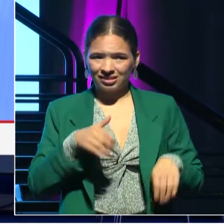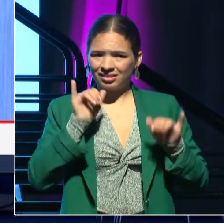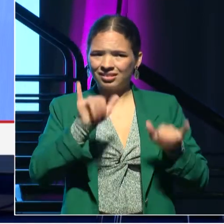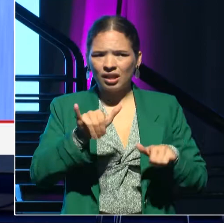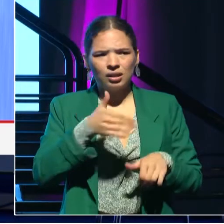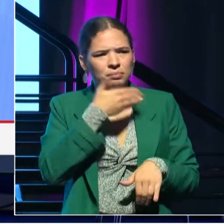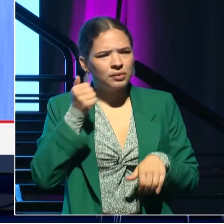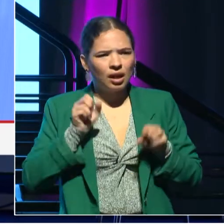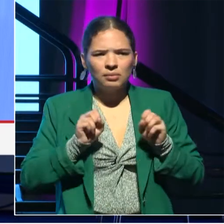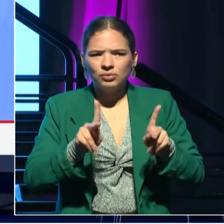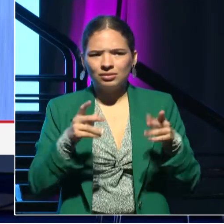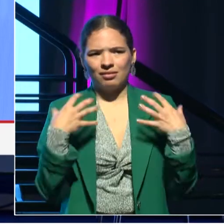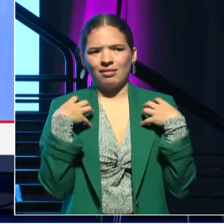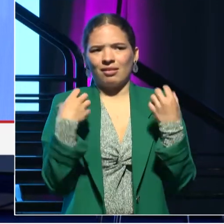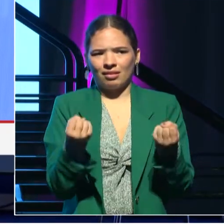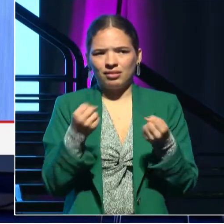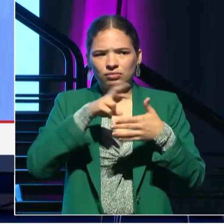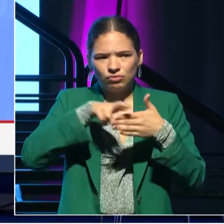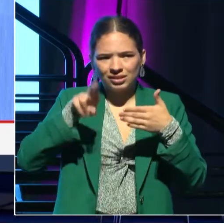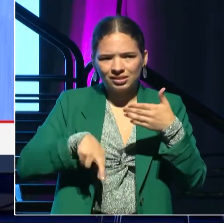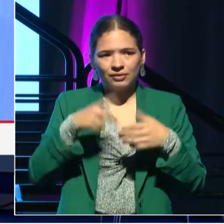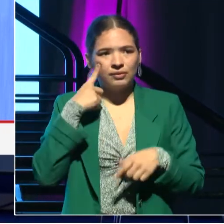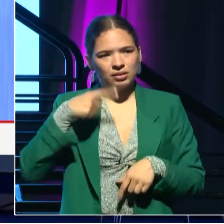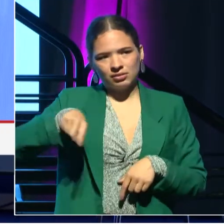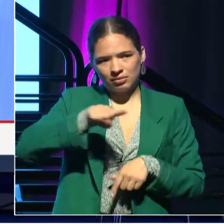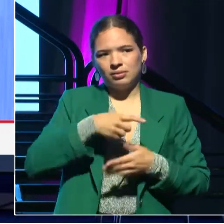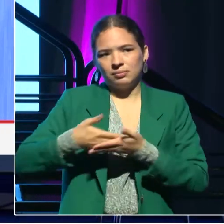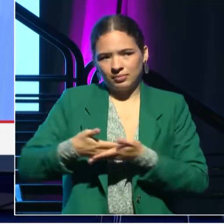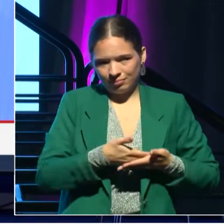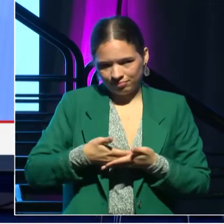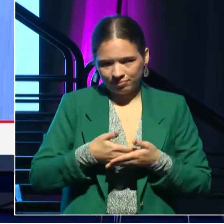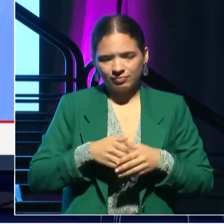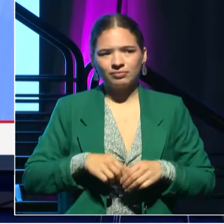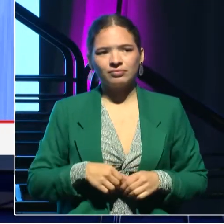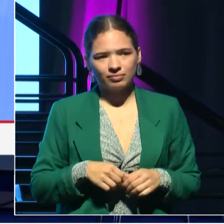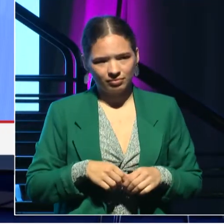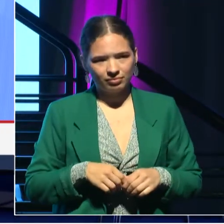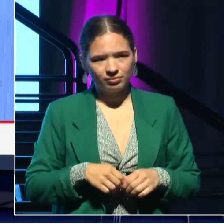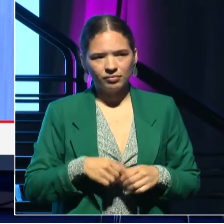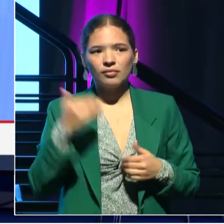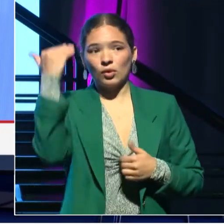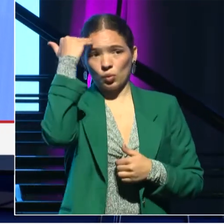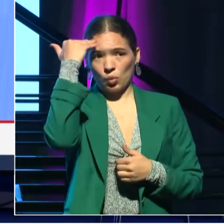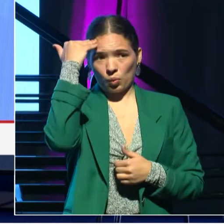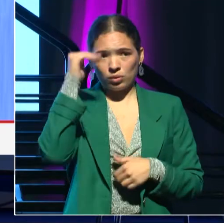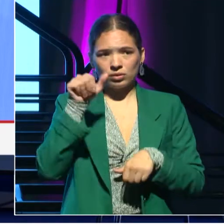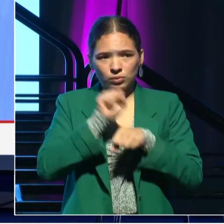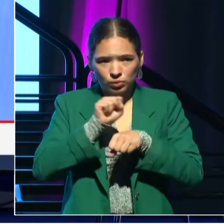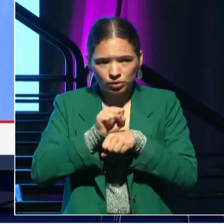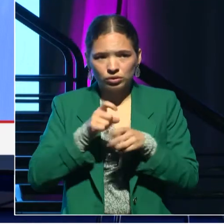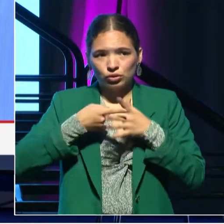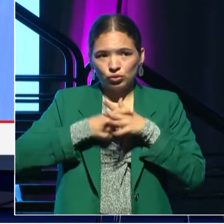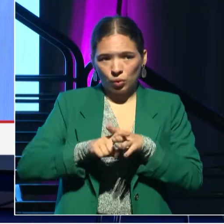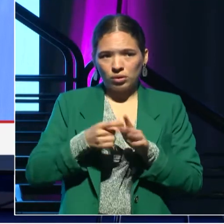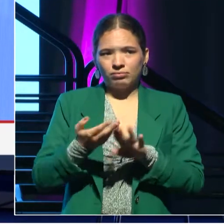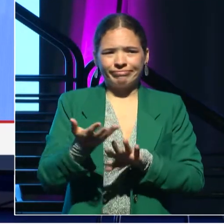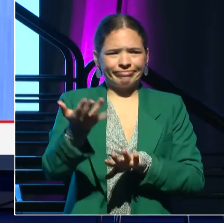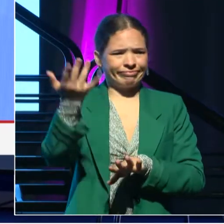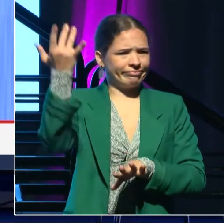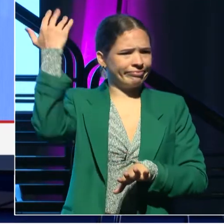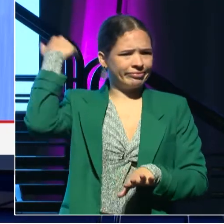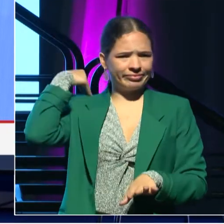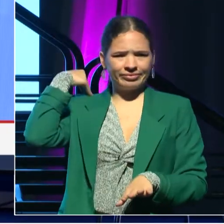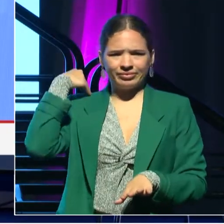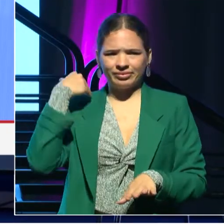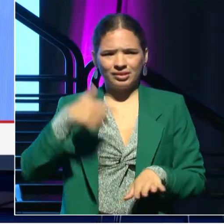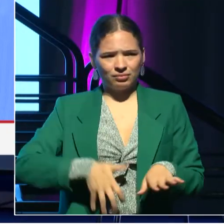healthy outcomes for our babies. We know that this work begins long before pregnancy, and it